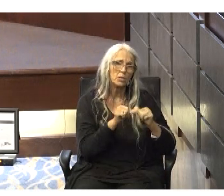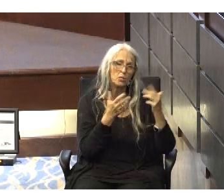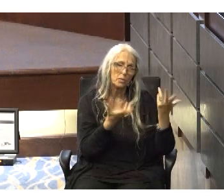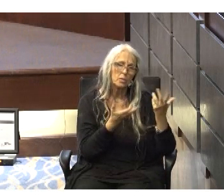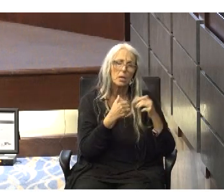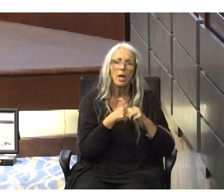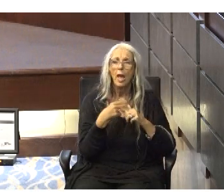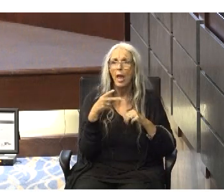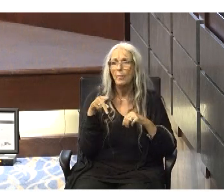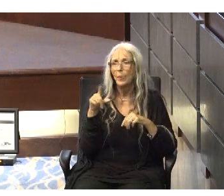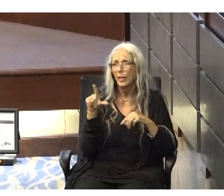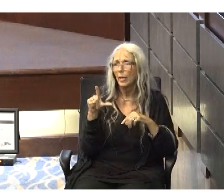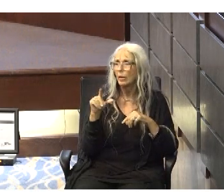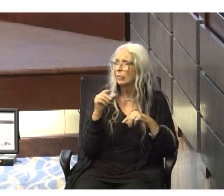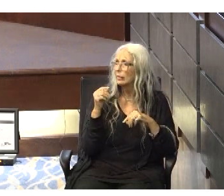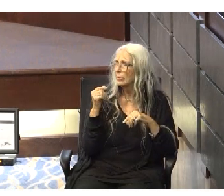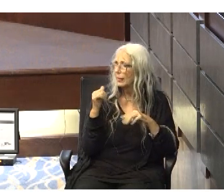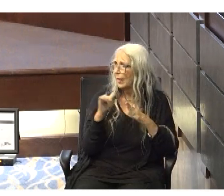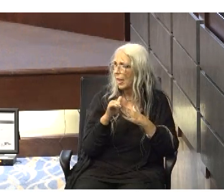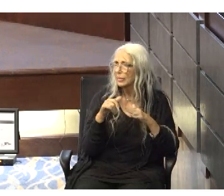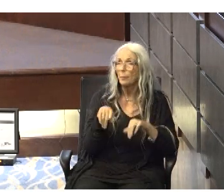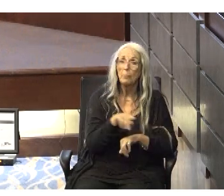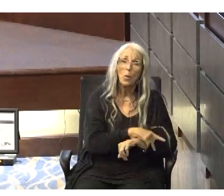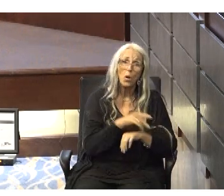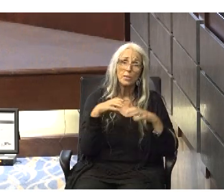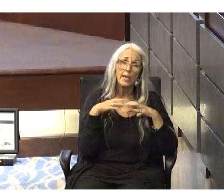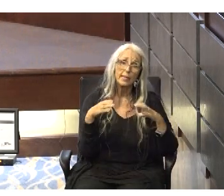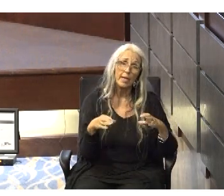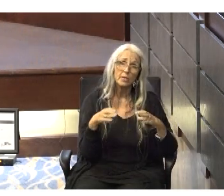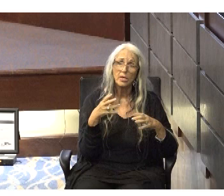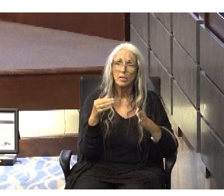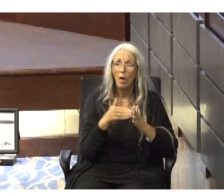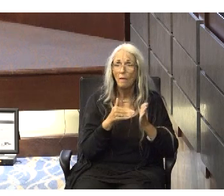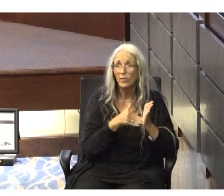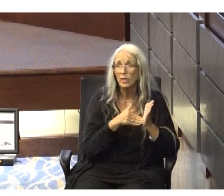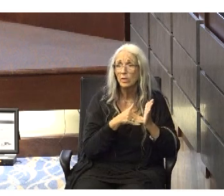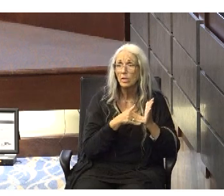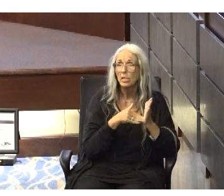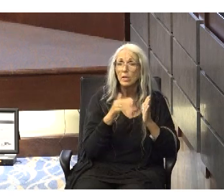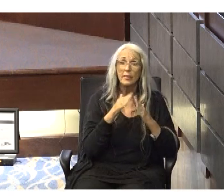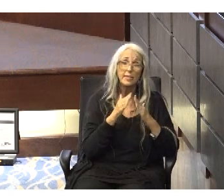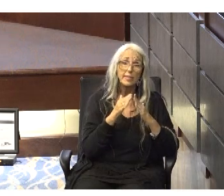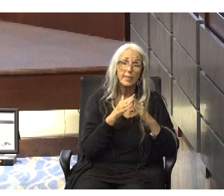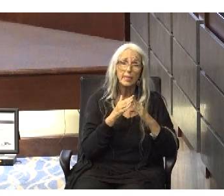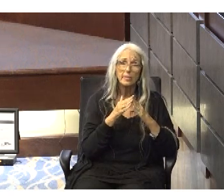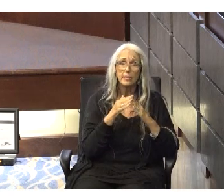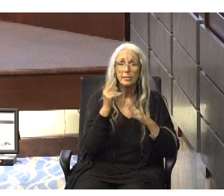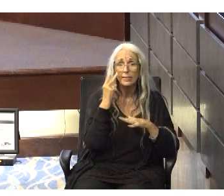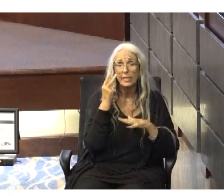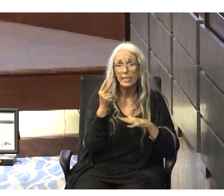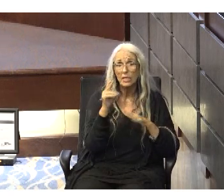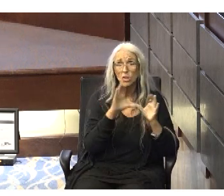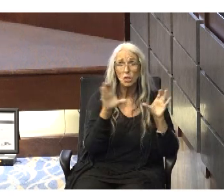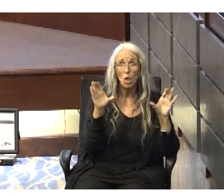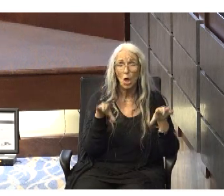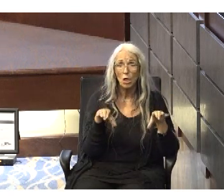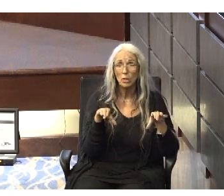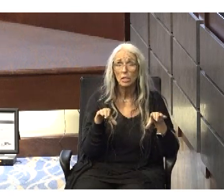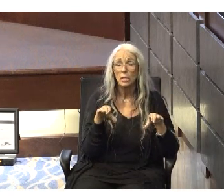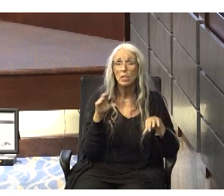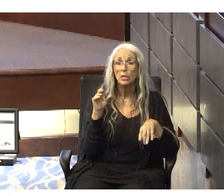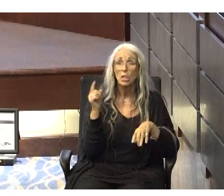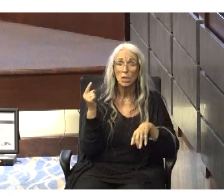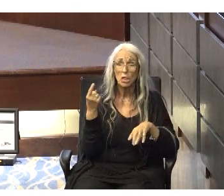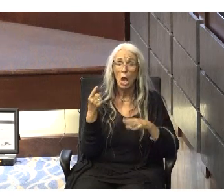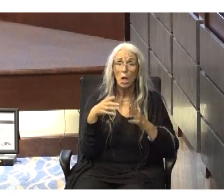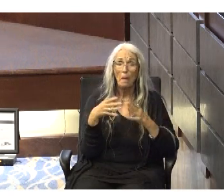element is that fee in lieu of parkland dedication. Oftentimes, cities, and as we'll see a chart here, the dollar amount